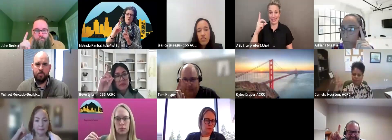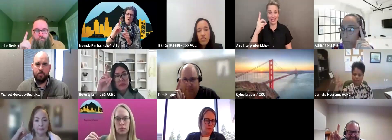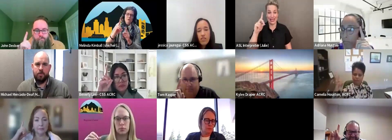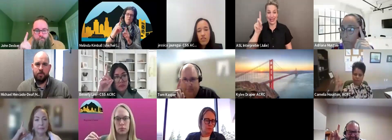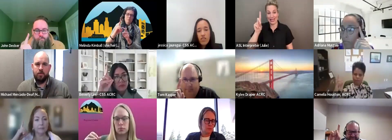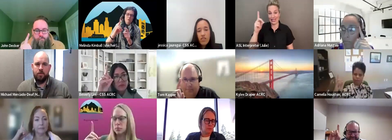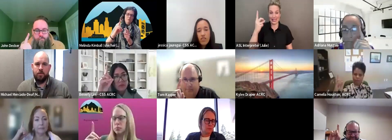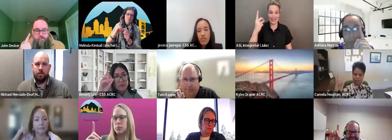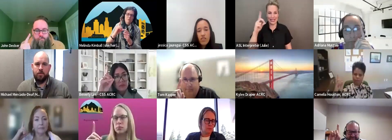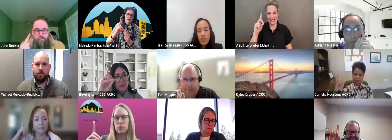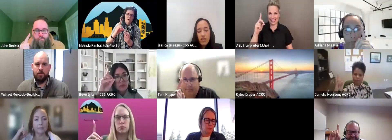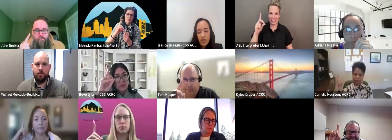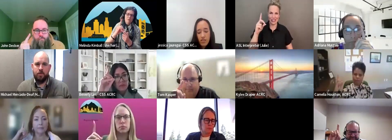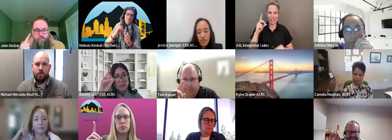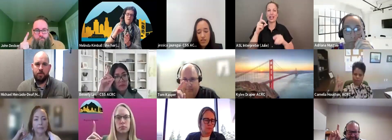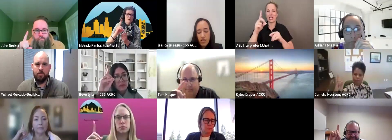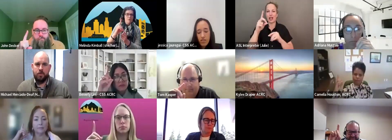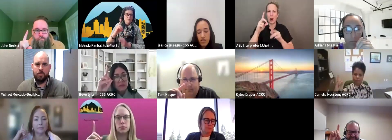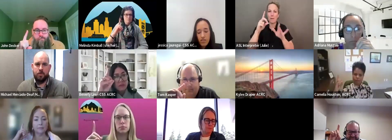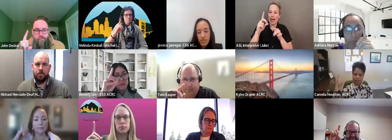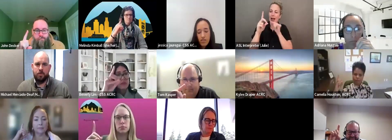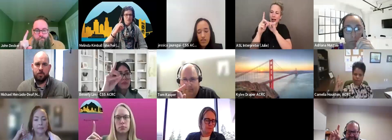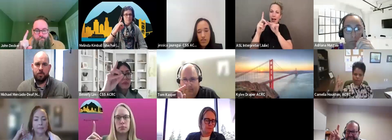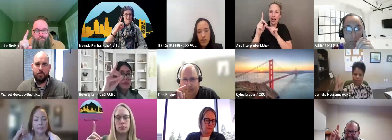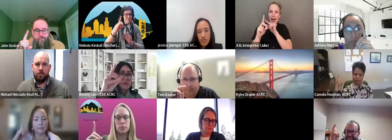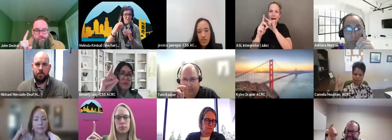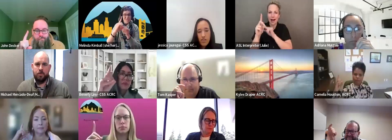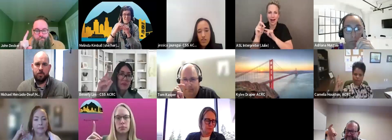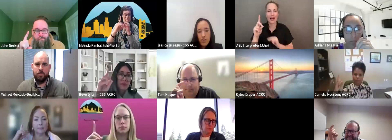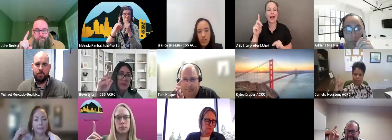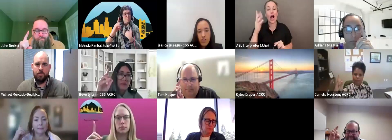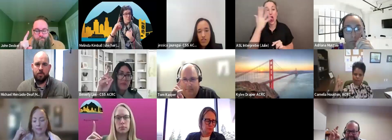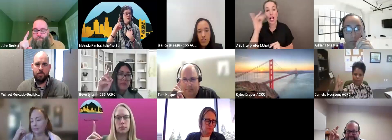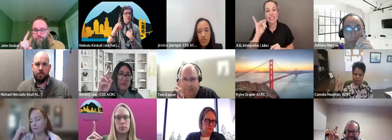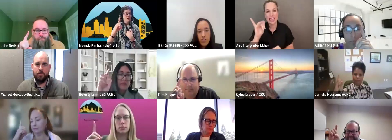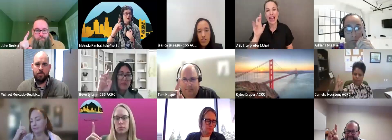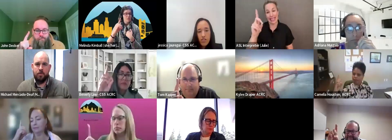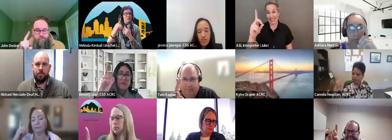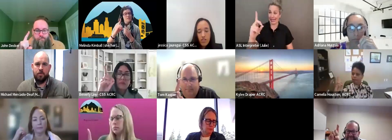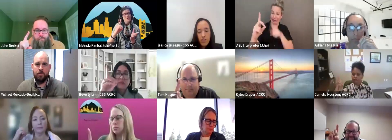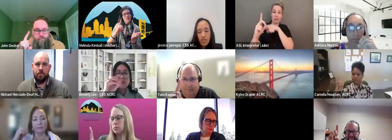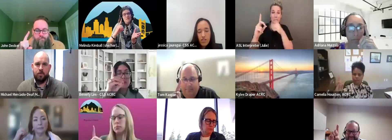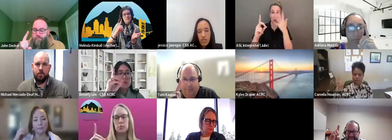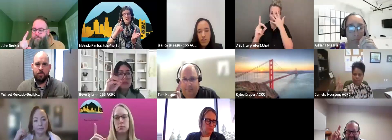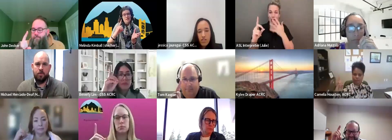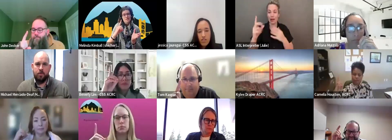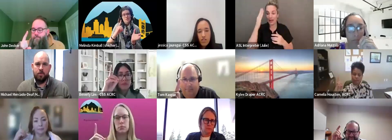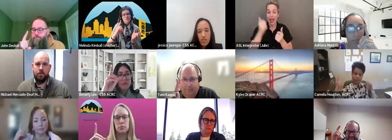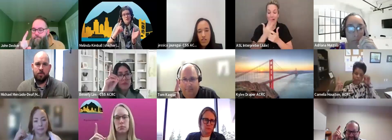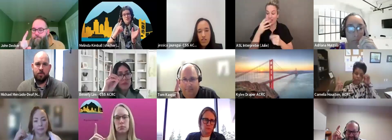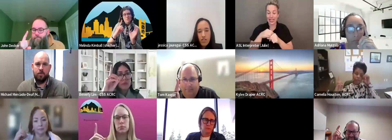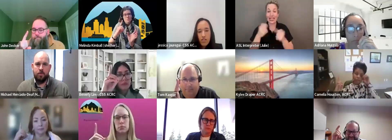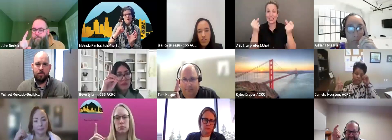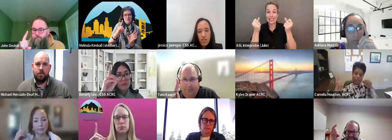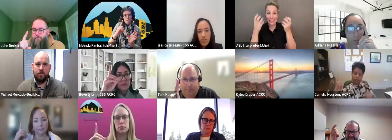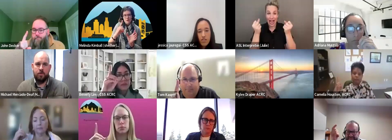touch your middle, ring, and pinky to your thumb. And it makes what looks like a D from your perspective, because everything in sign is from the